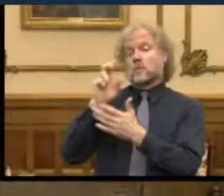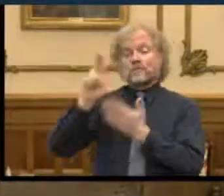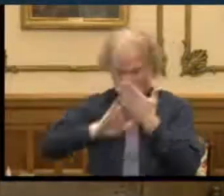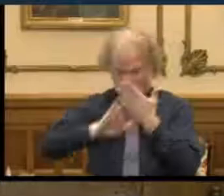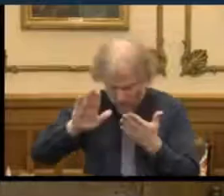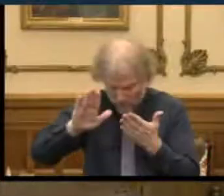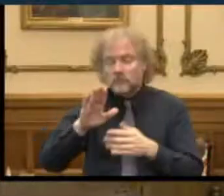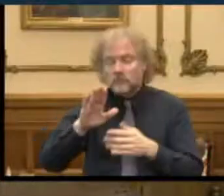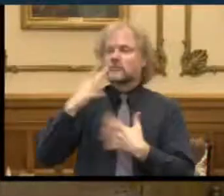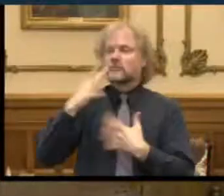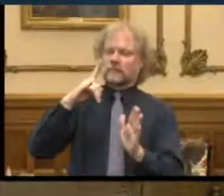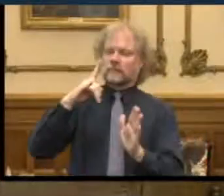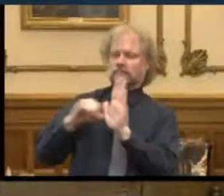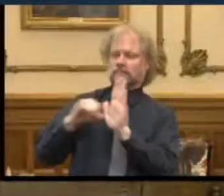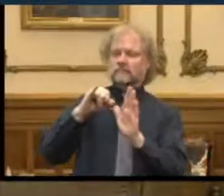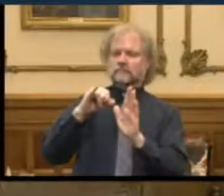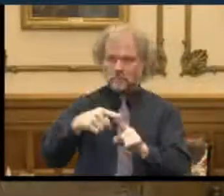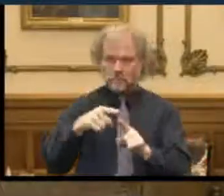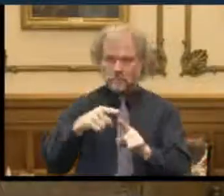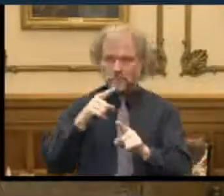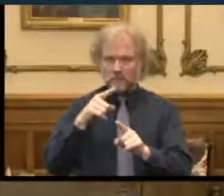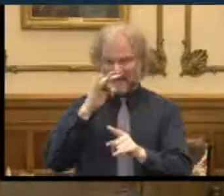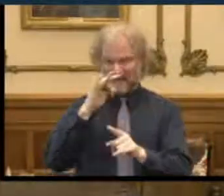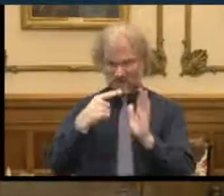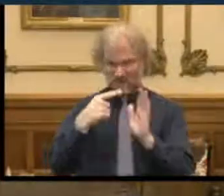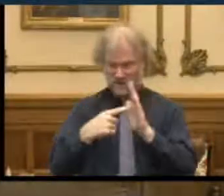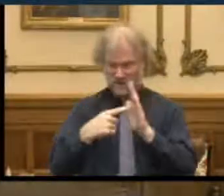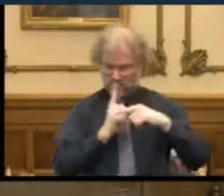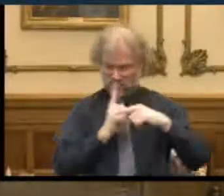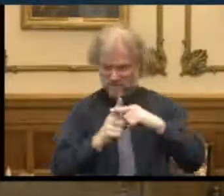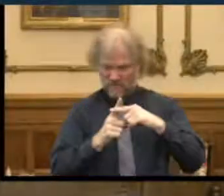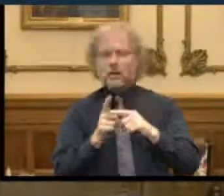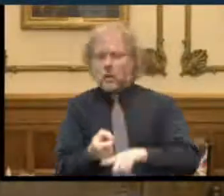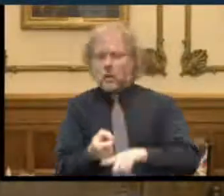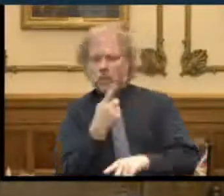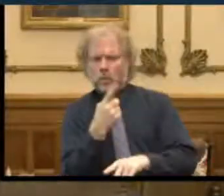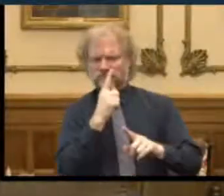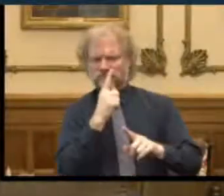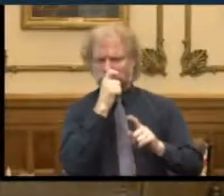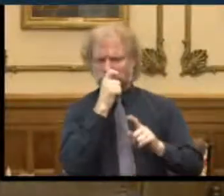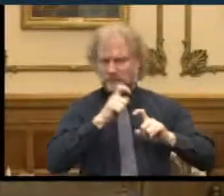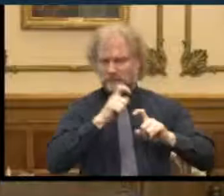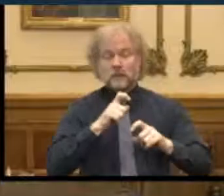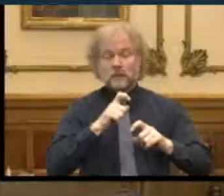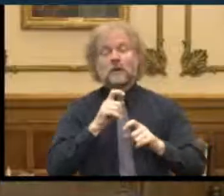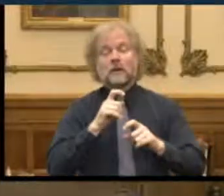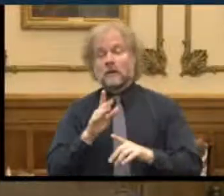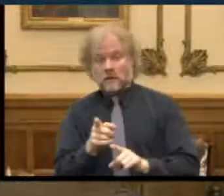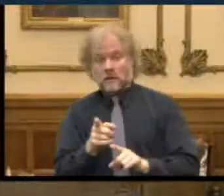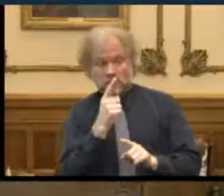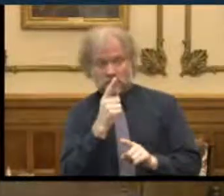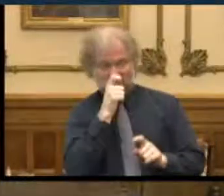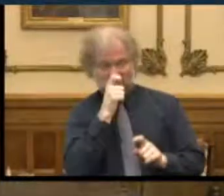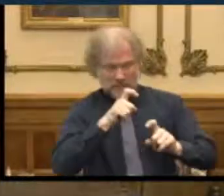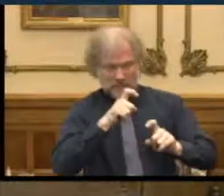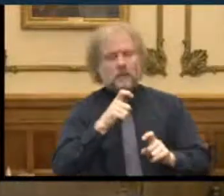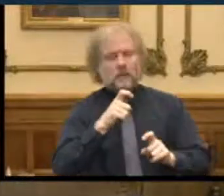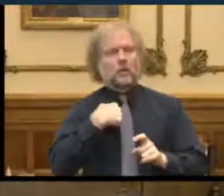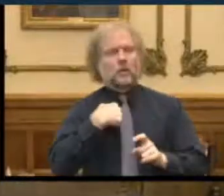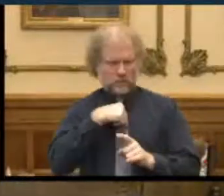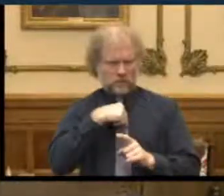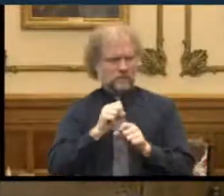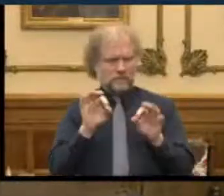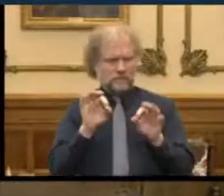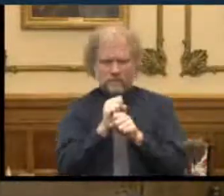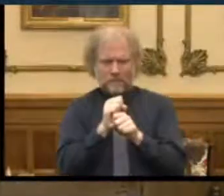have identified where their students, especially if they're symptomatic, can go and get tested. And when they've done that, we have made sure that